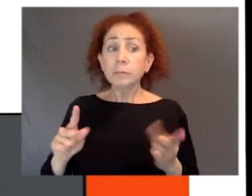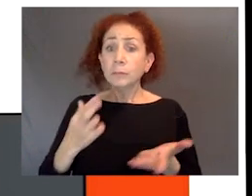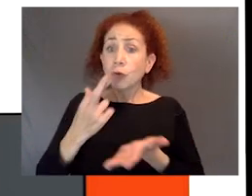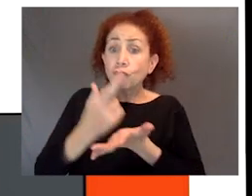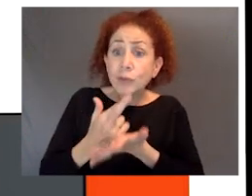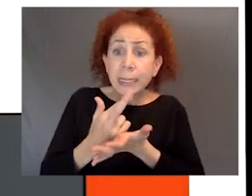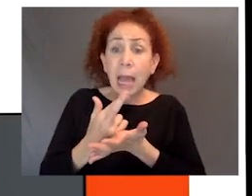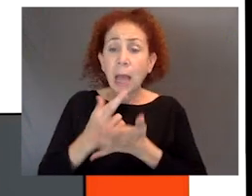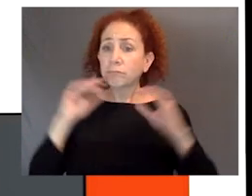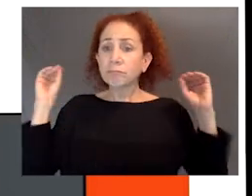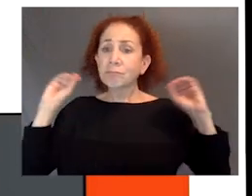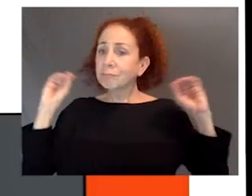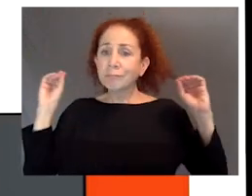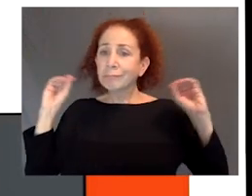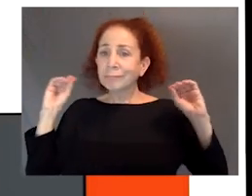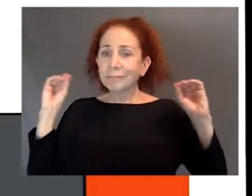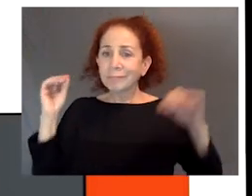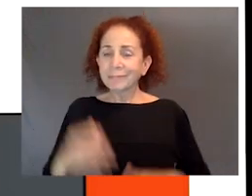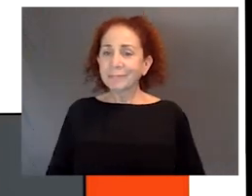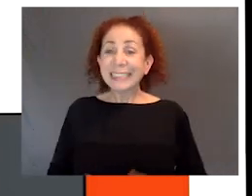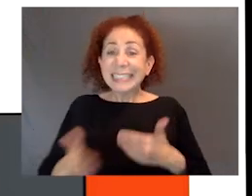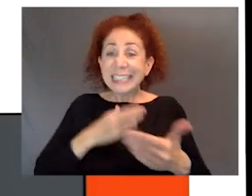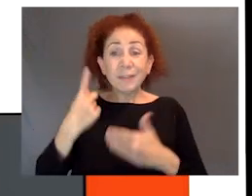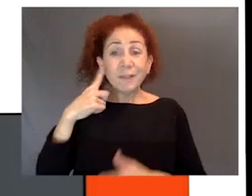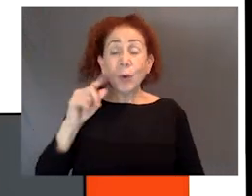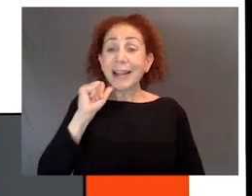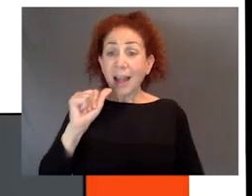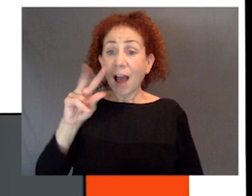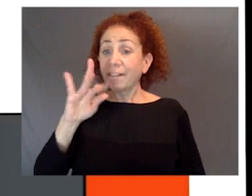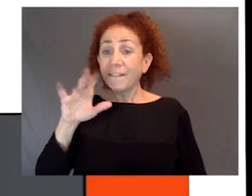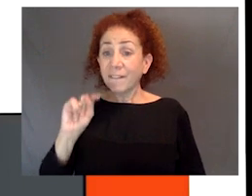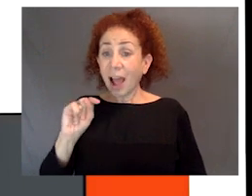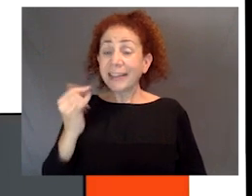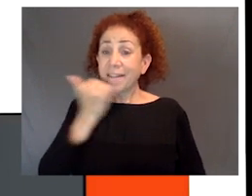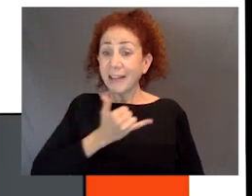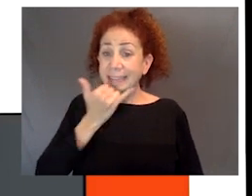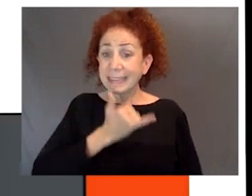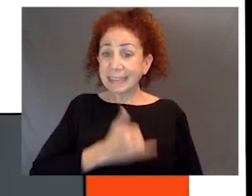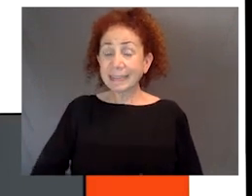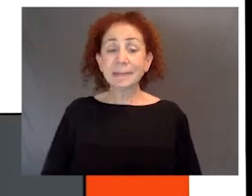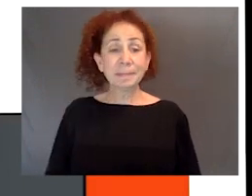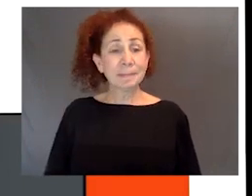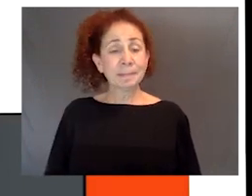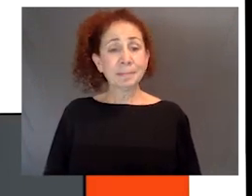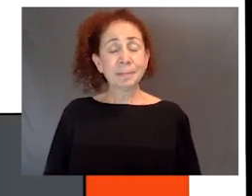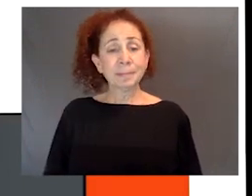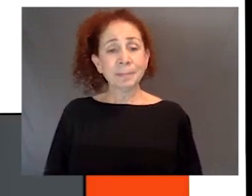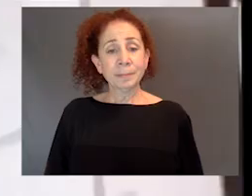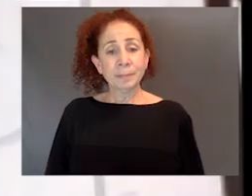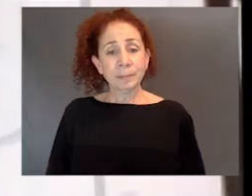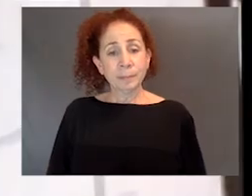virtually no room for rehabilitation, even for the nonviolent offenses.